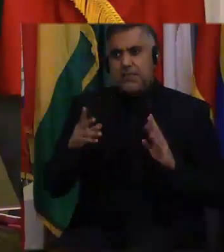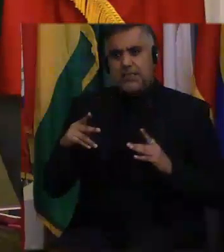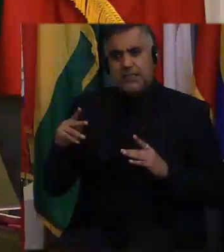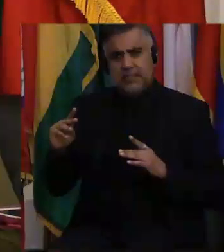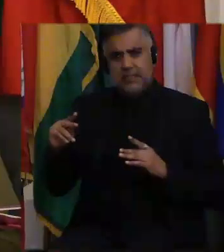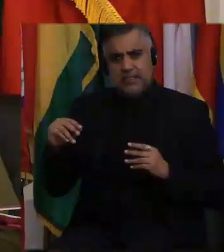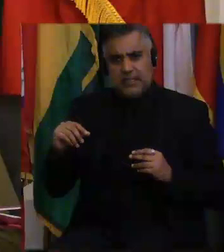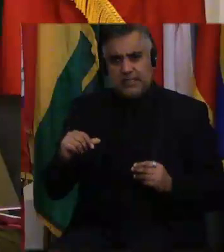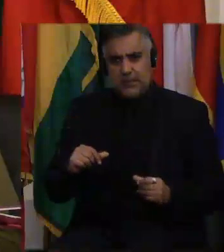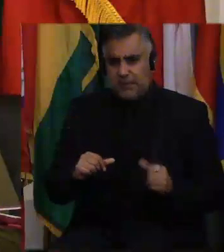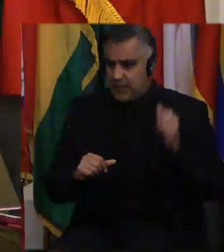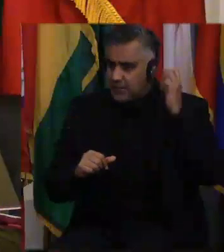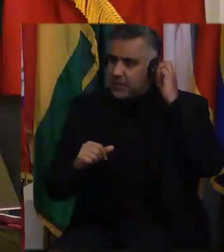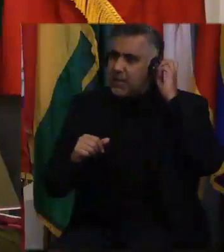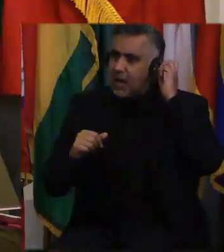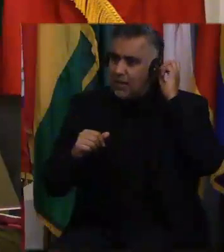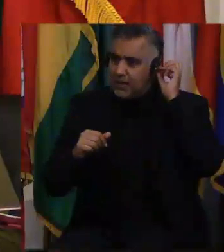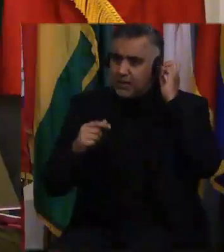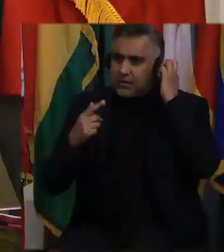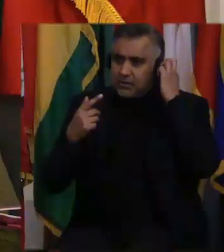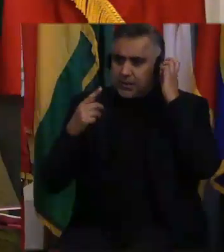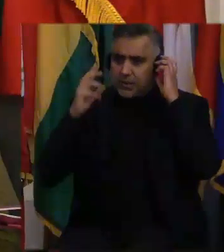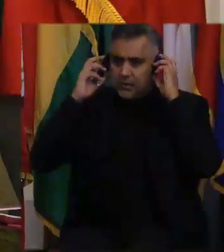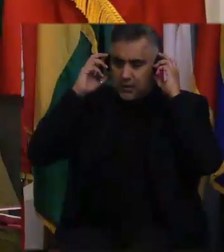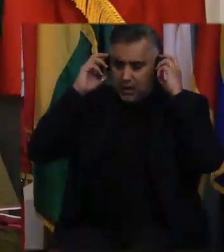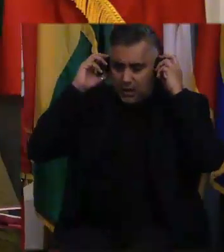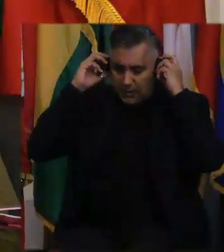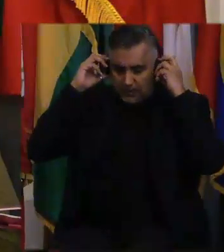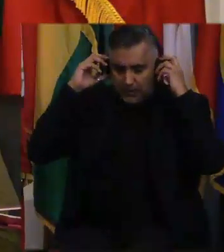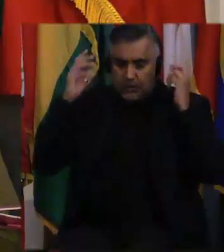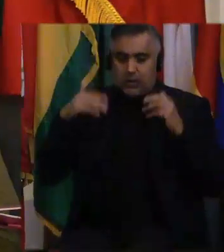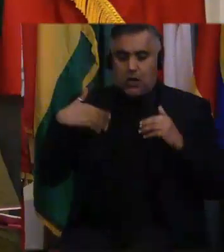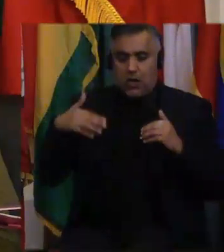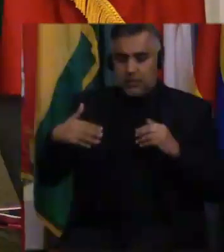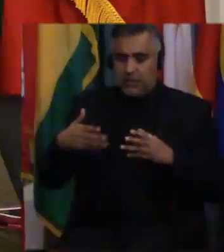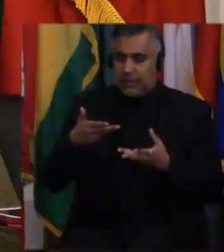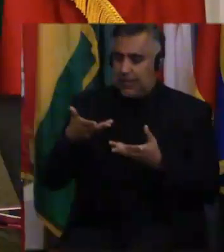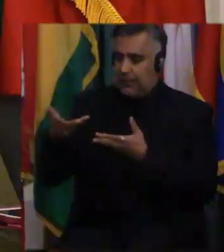intercambios constantes. Y me parece que sí es un proceso